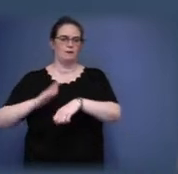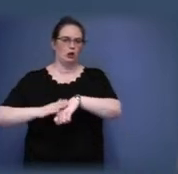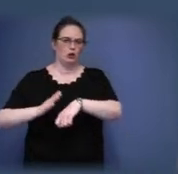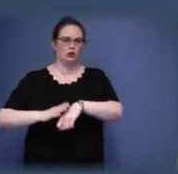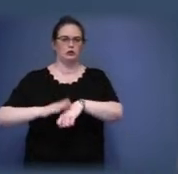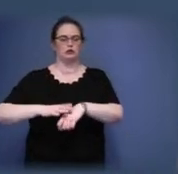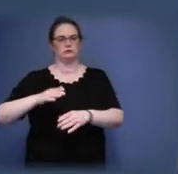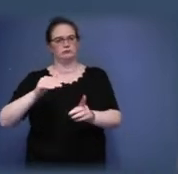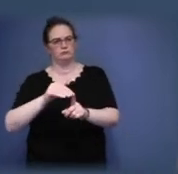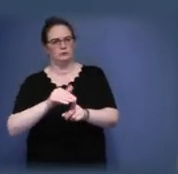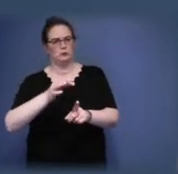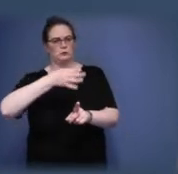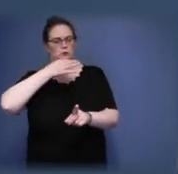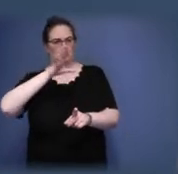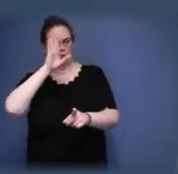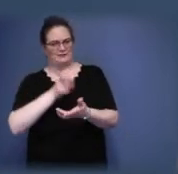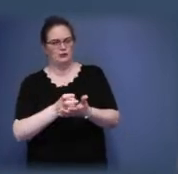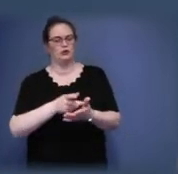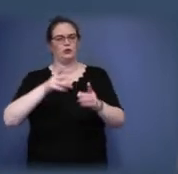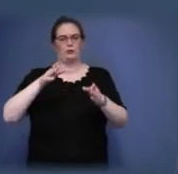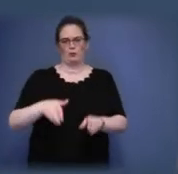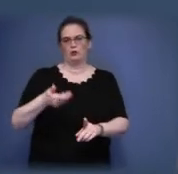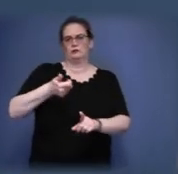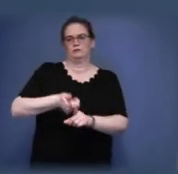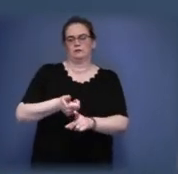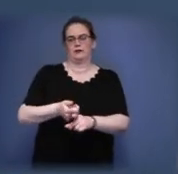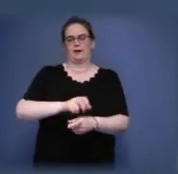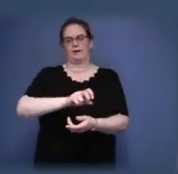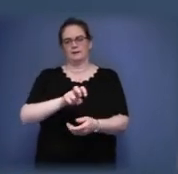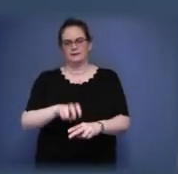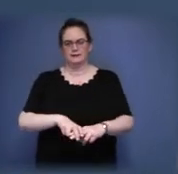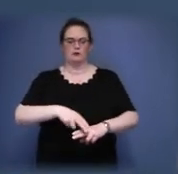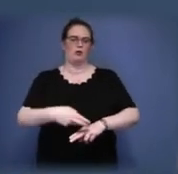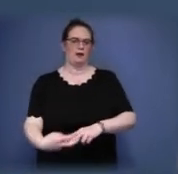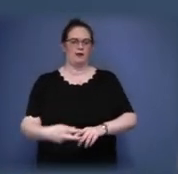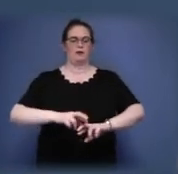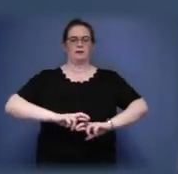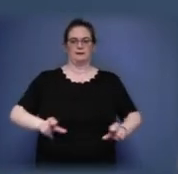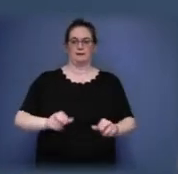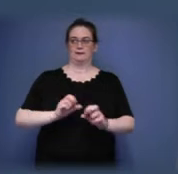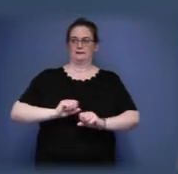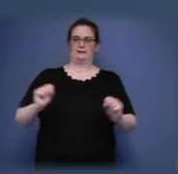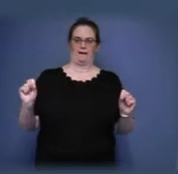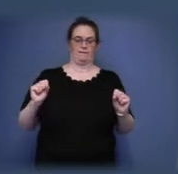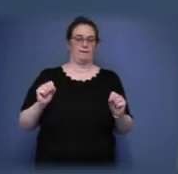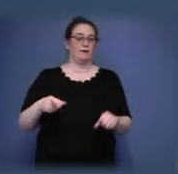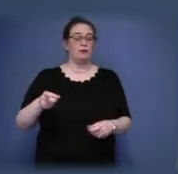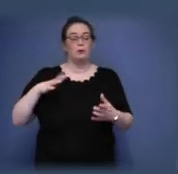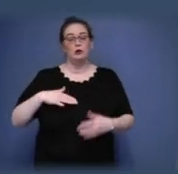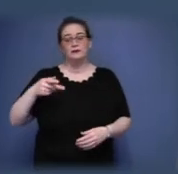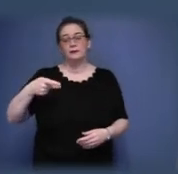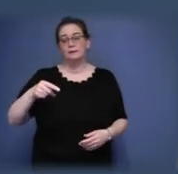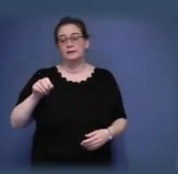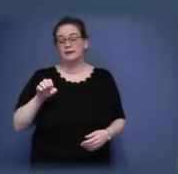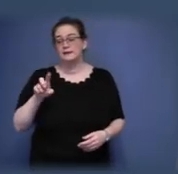about to have a seizure, and the person is able to lie down or sit down and get to a safe place. If somebody has